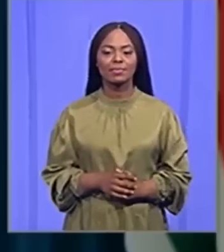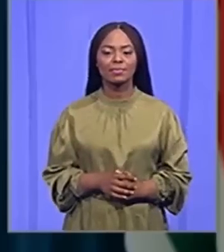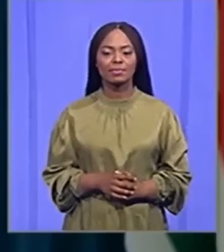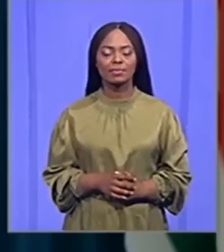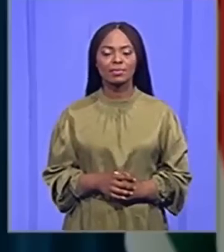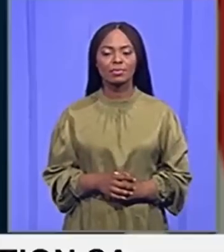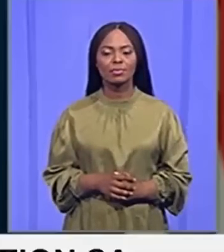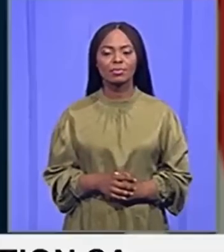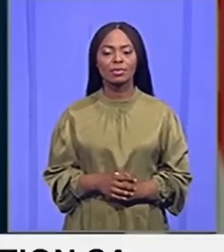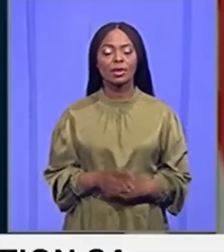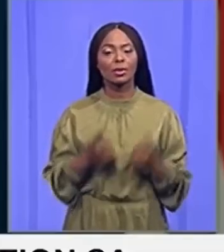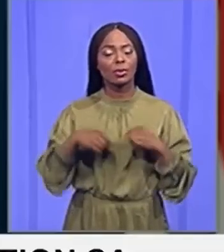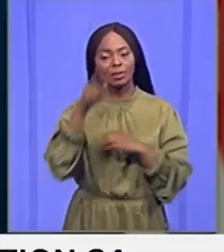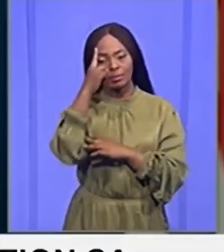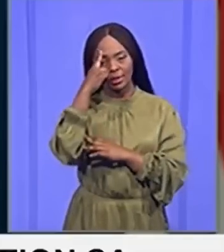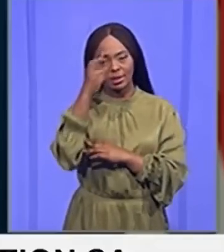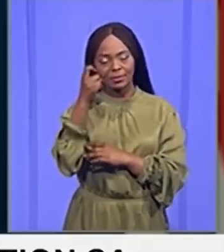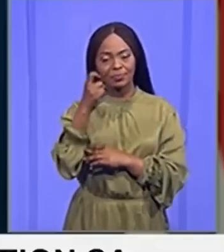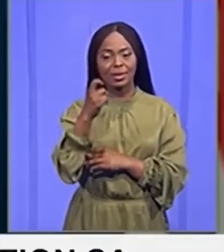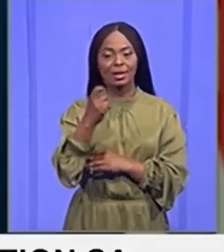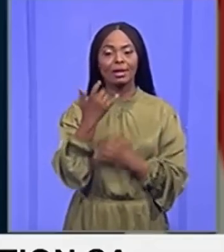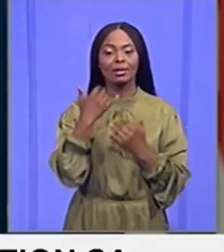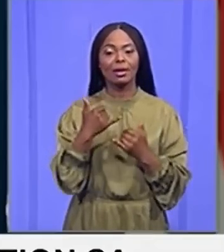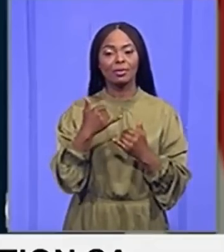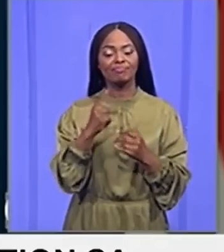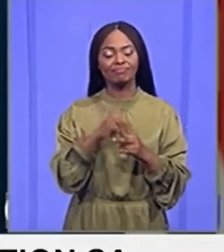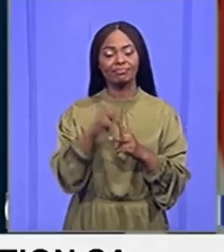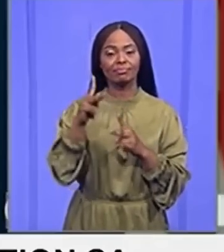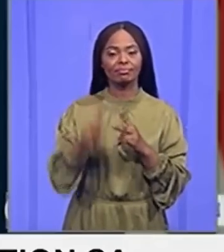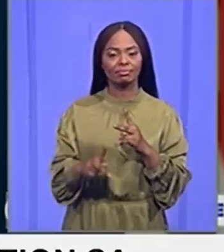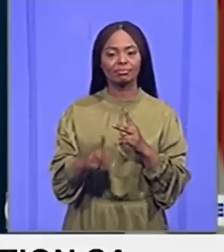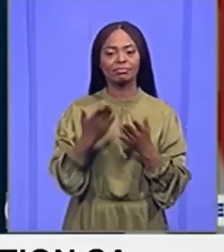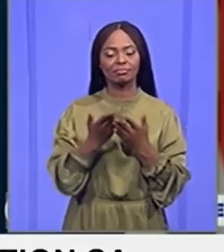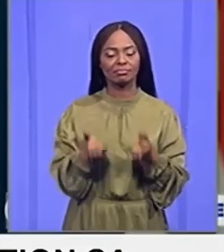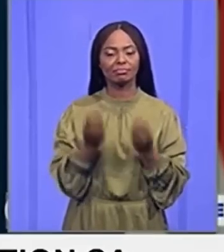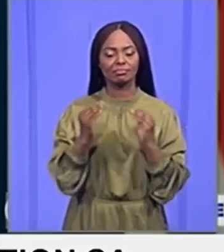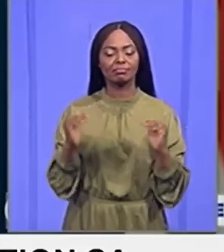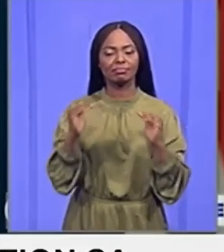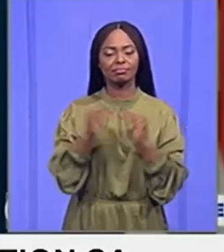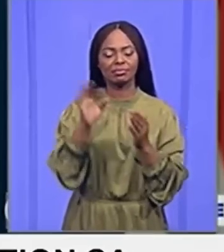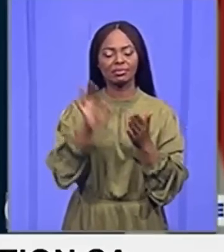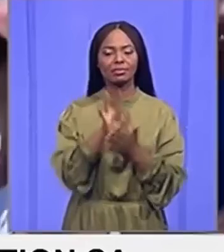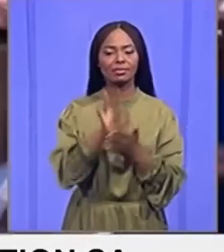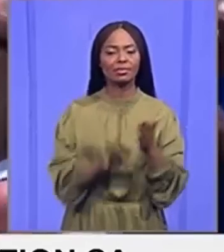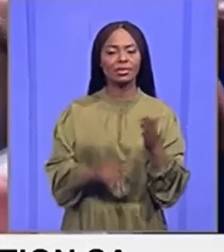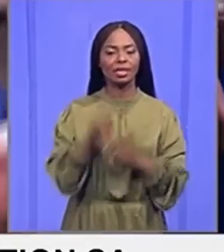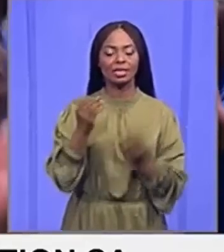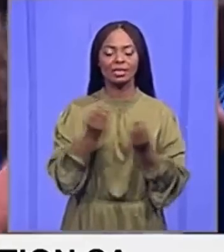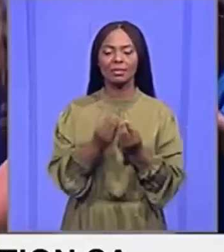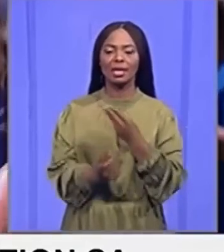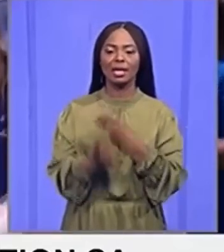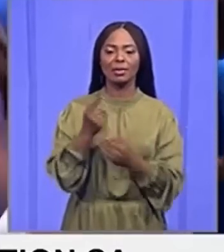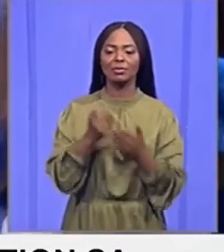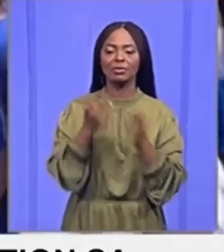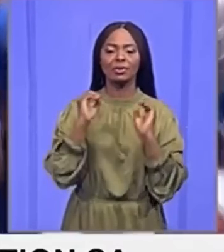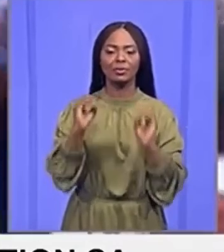We believe that the outcome could provide opposition voters with something that they've never had before.